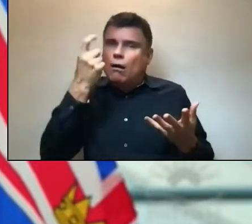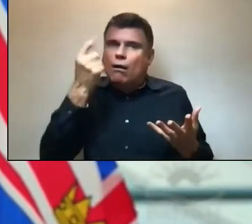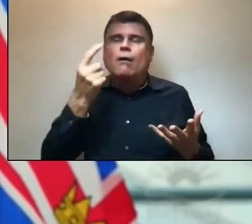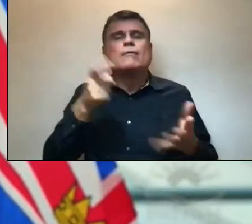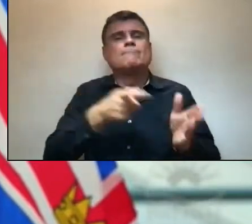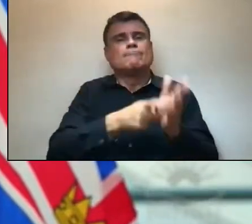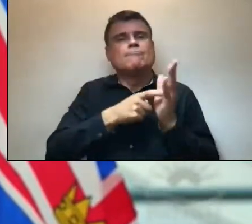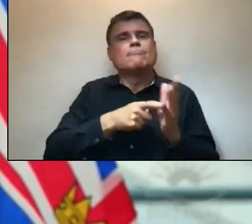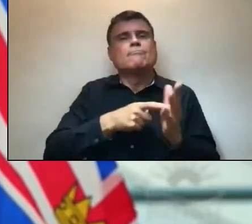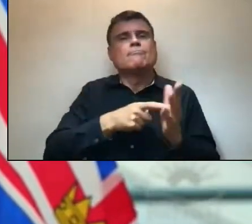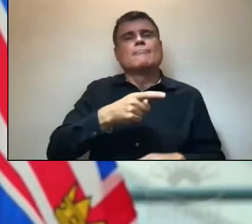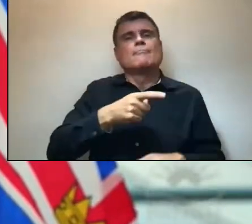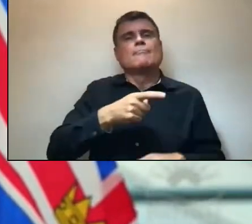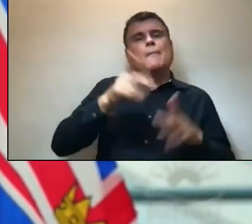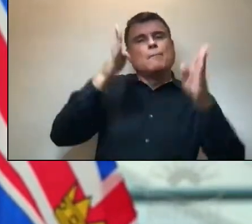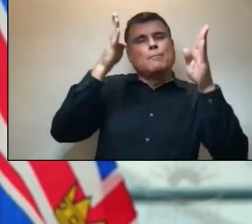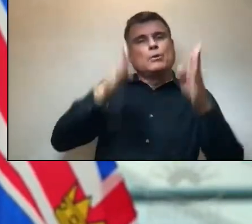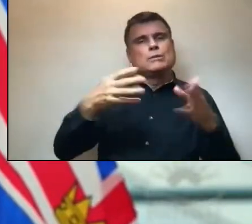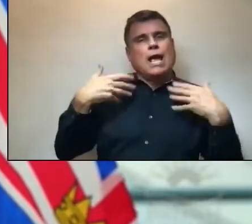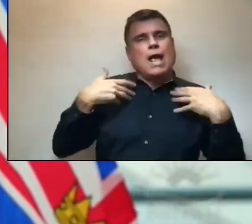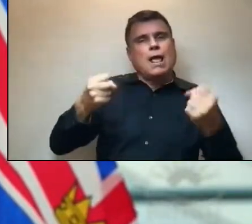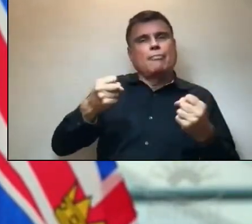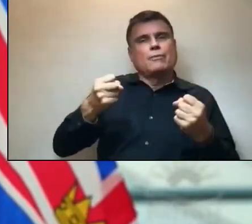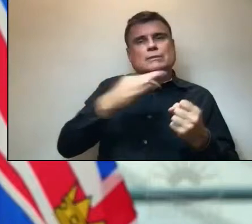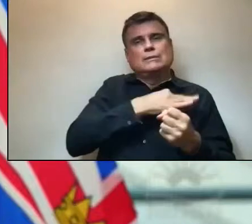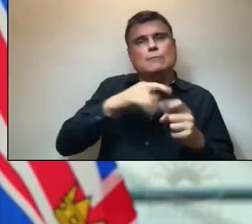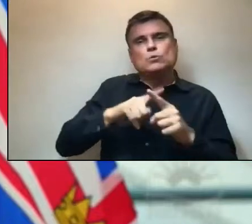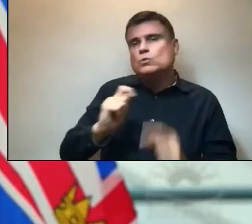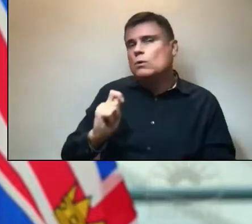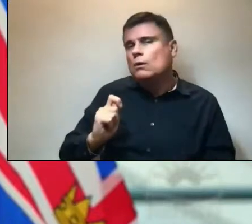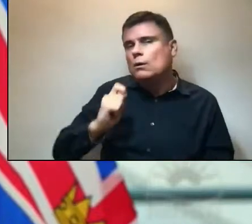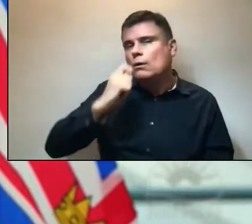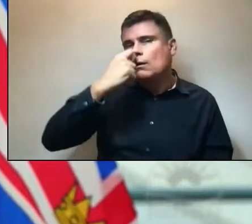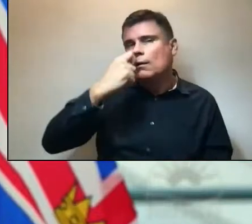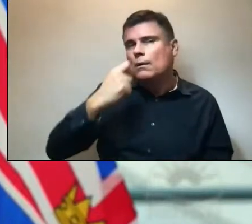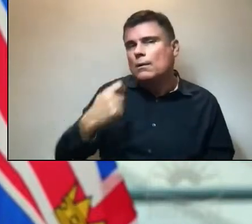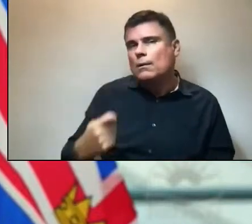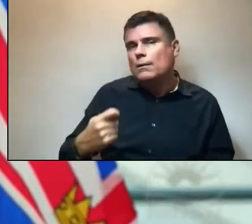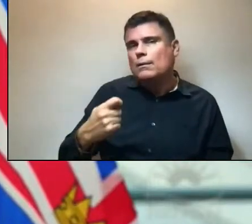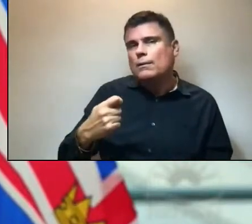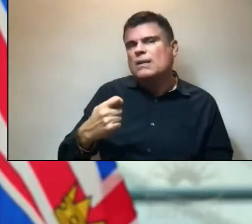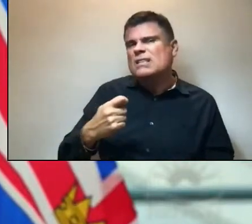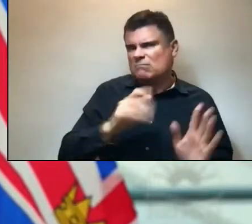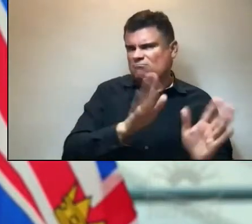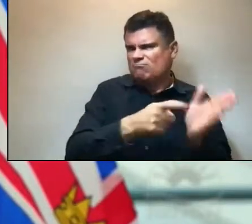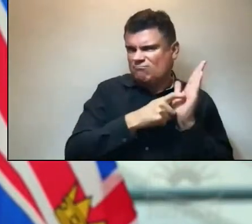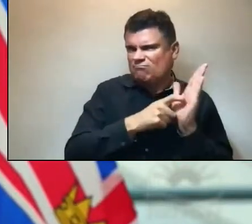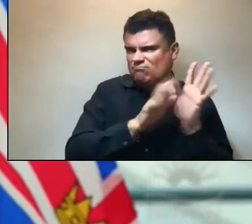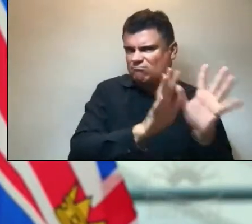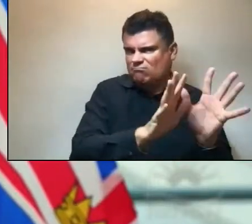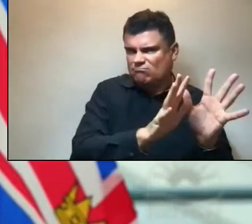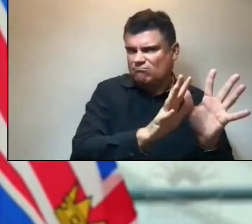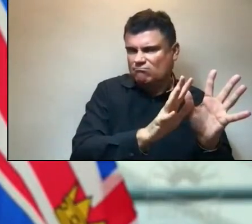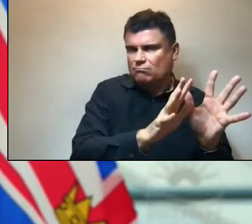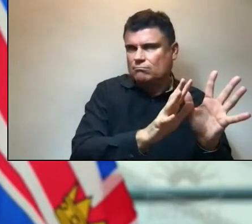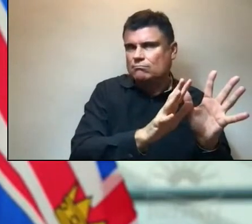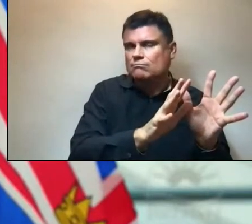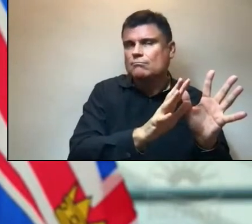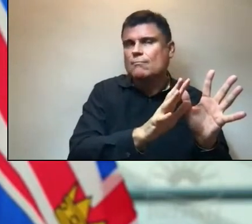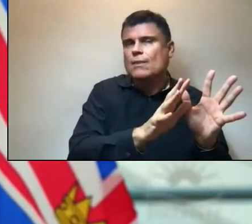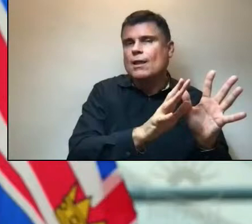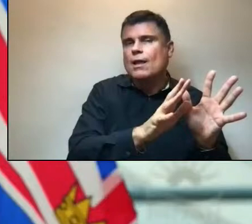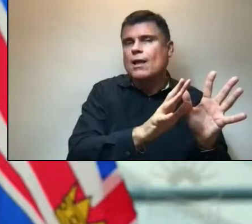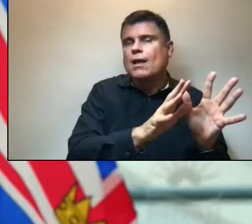most useful. There's also rapid tests that can be broken down into smaller numbers and given